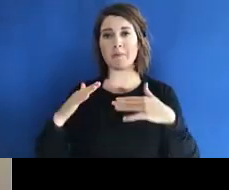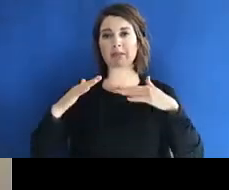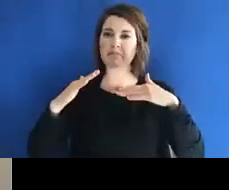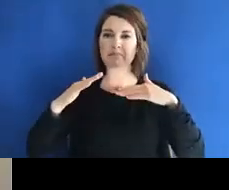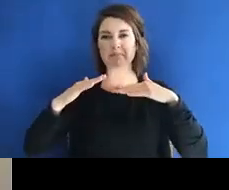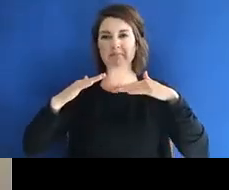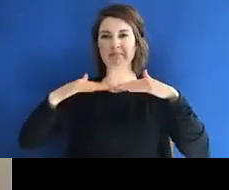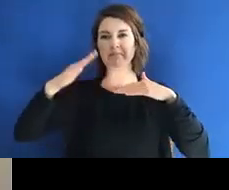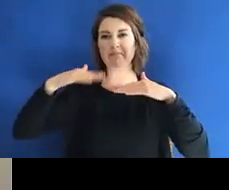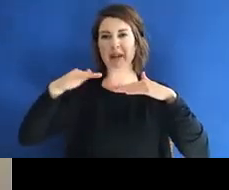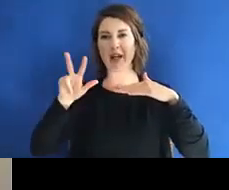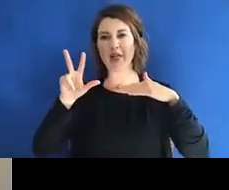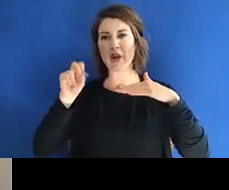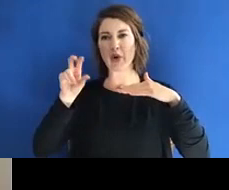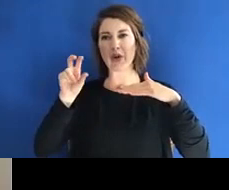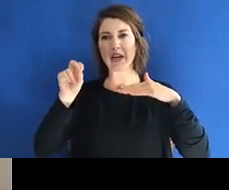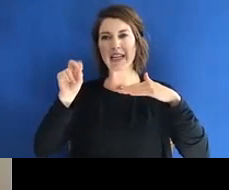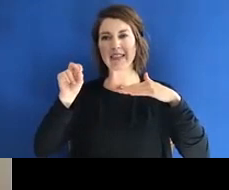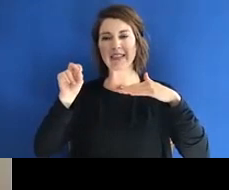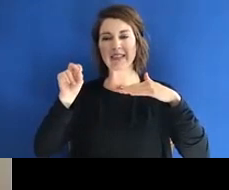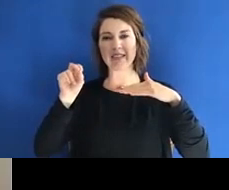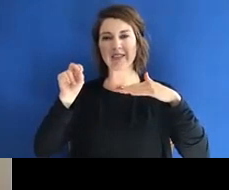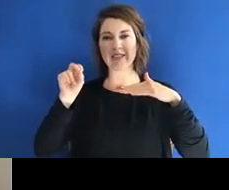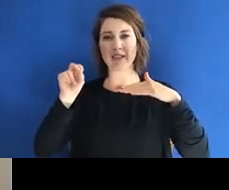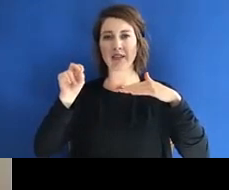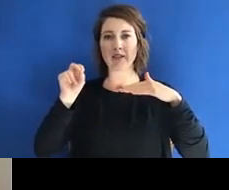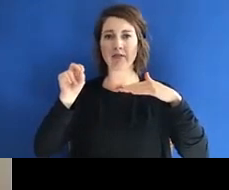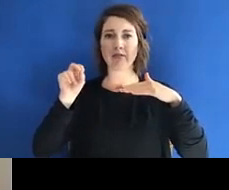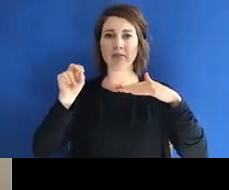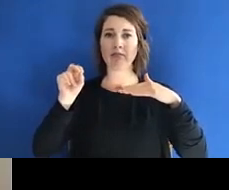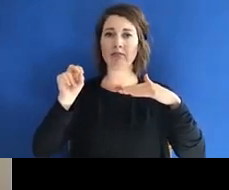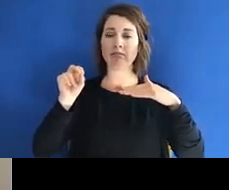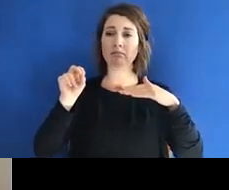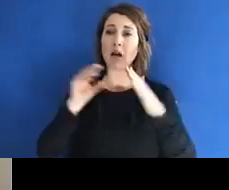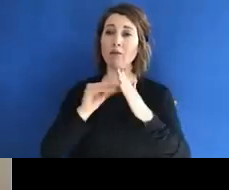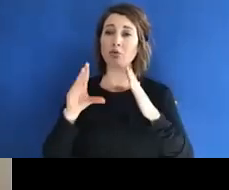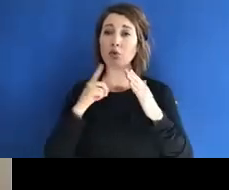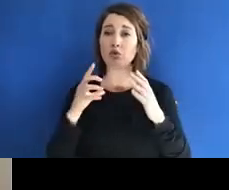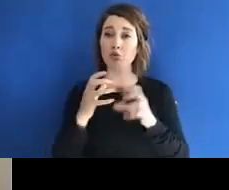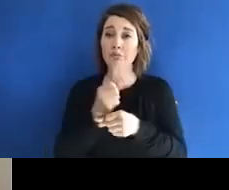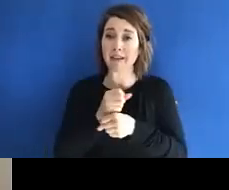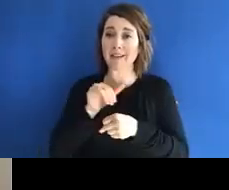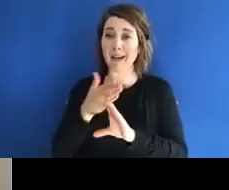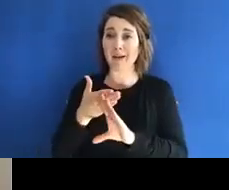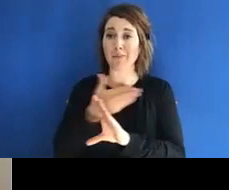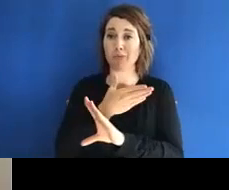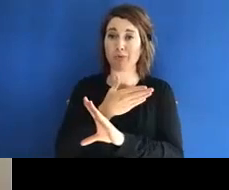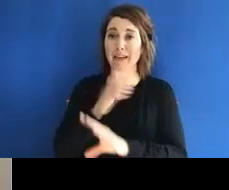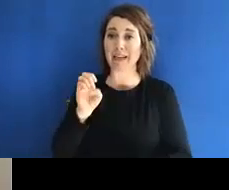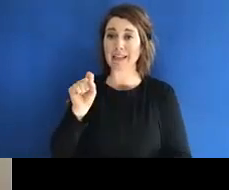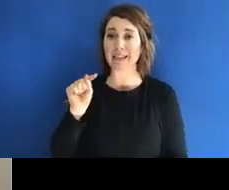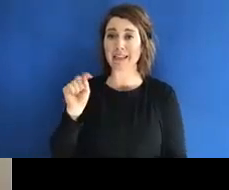in terms of the number of students with disabilities who receive pre-employment transition service. You'll see